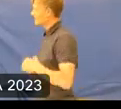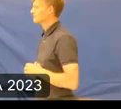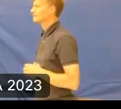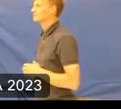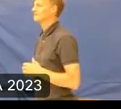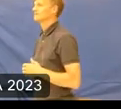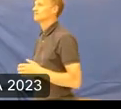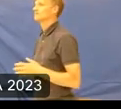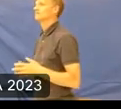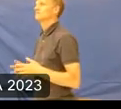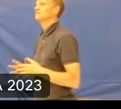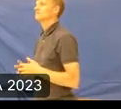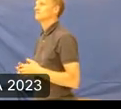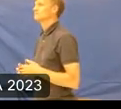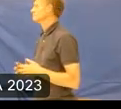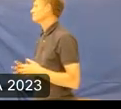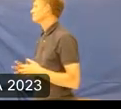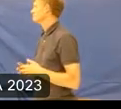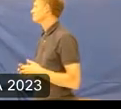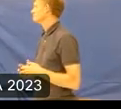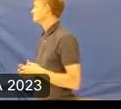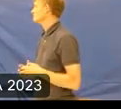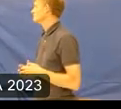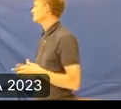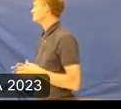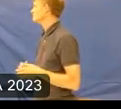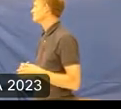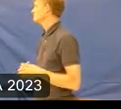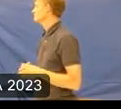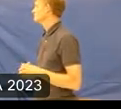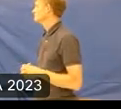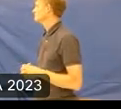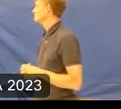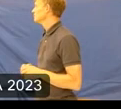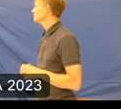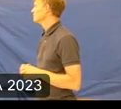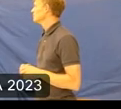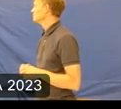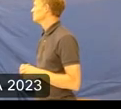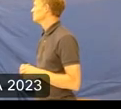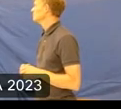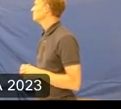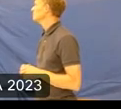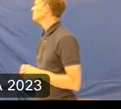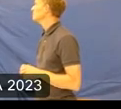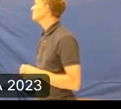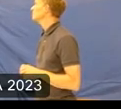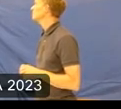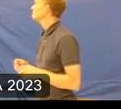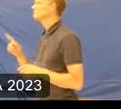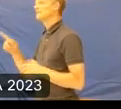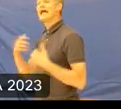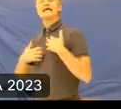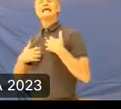about what's actually in context. But I think the interesting question is how much is it structured and how is it